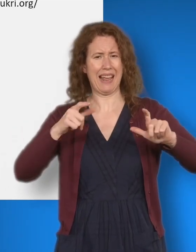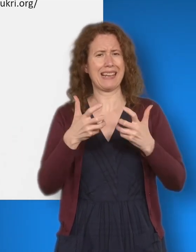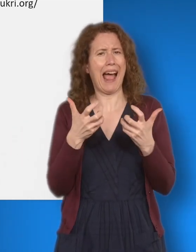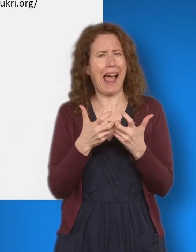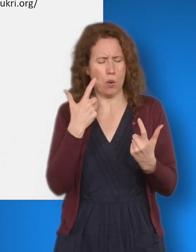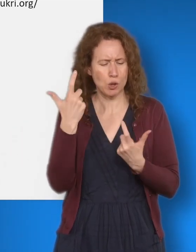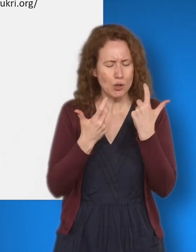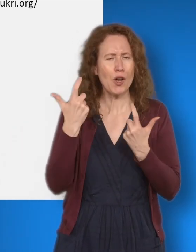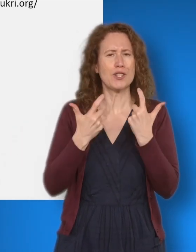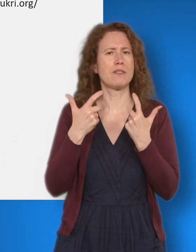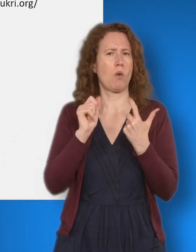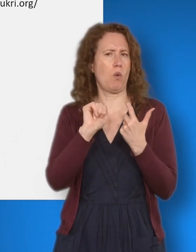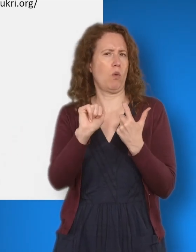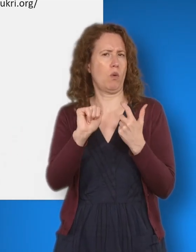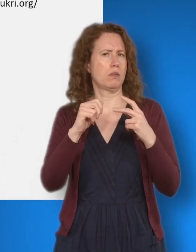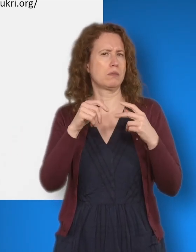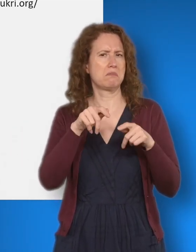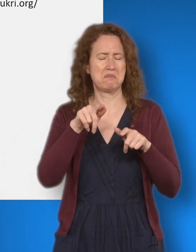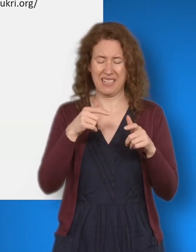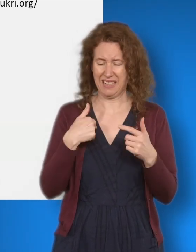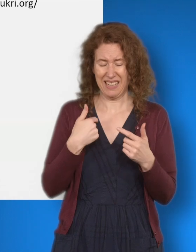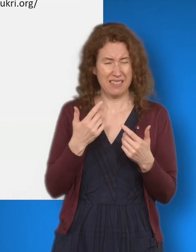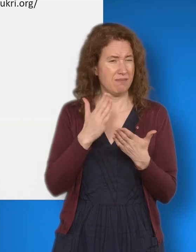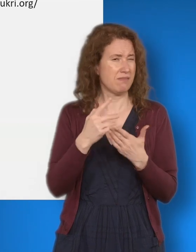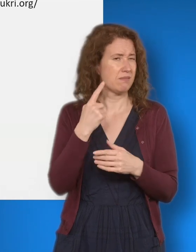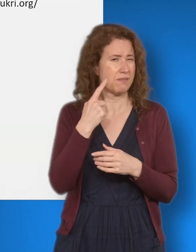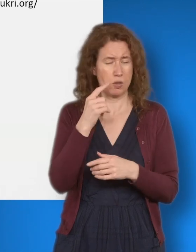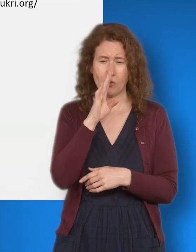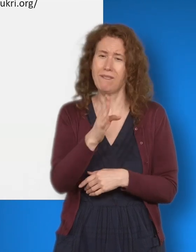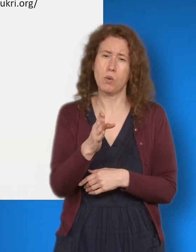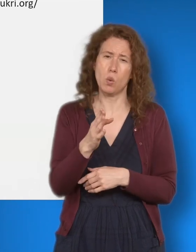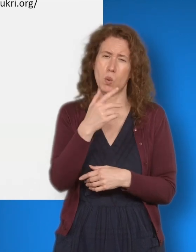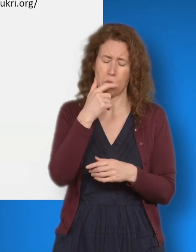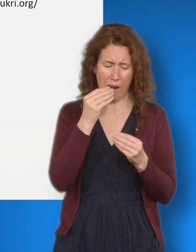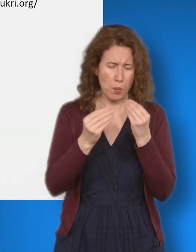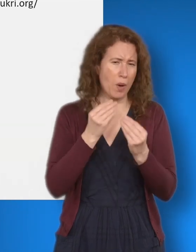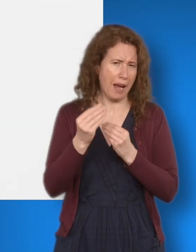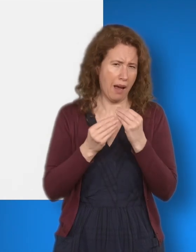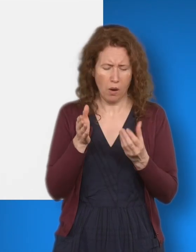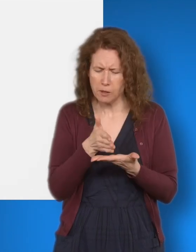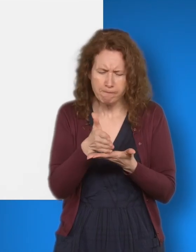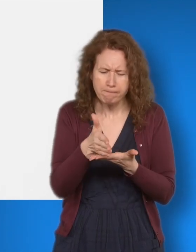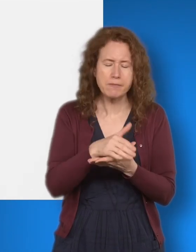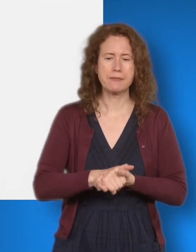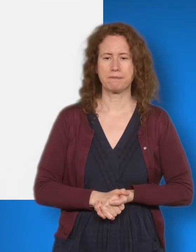platform, relatively intuitive and quite straightforward to follow.